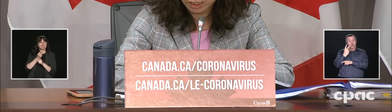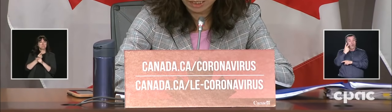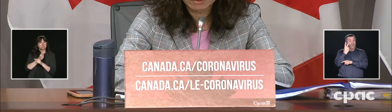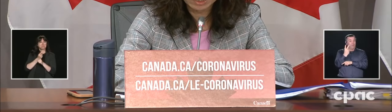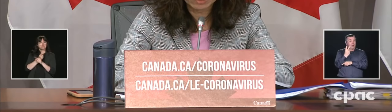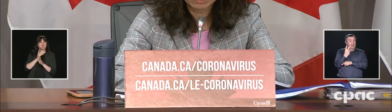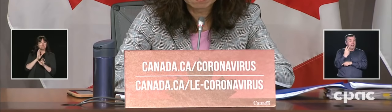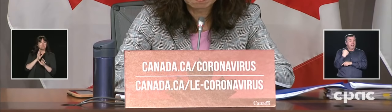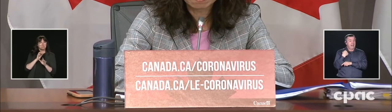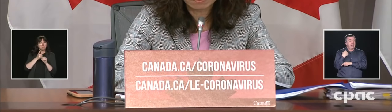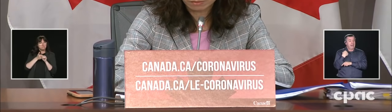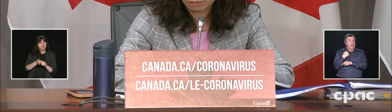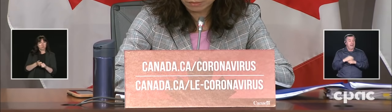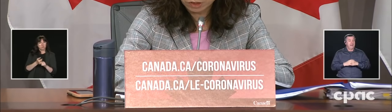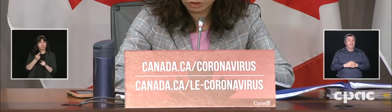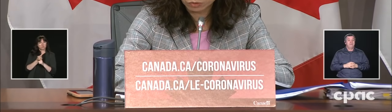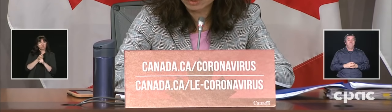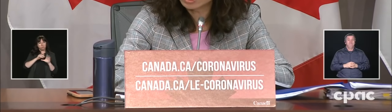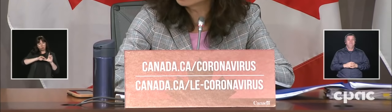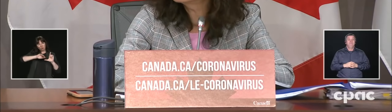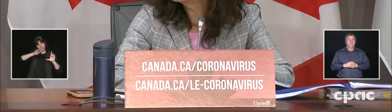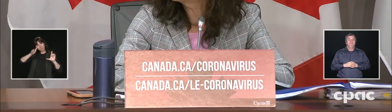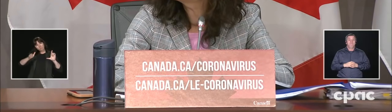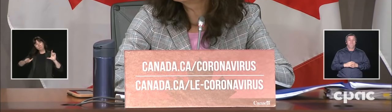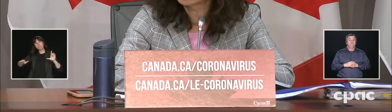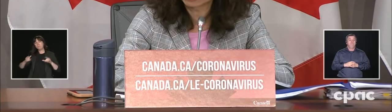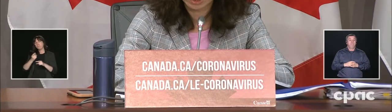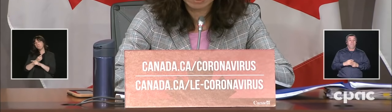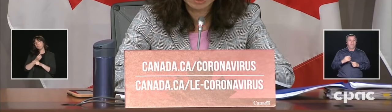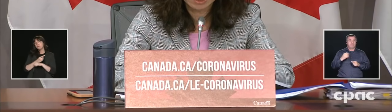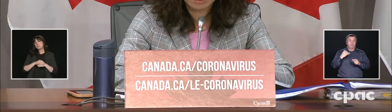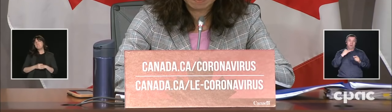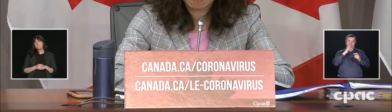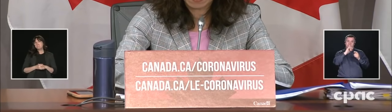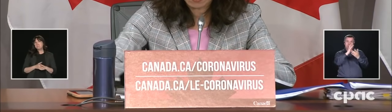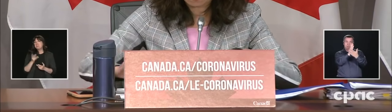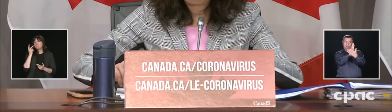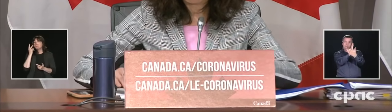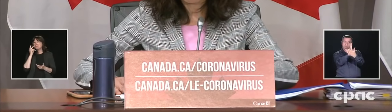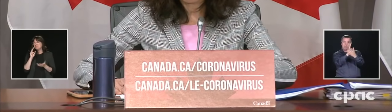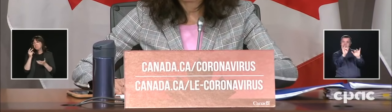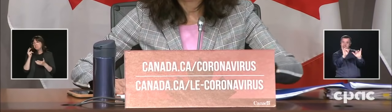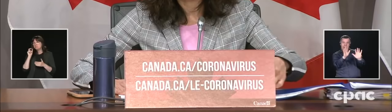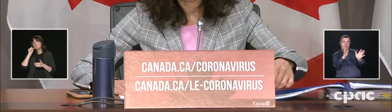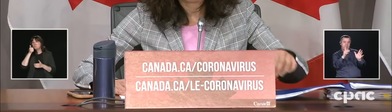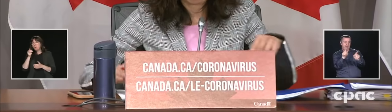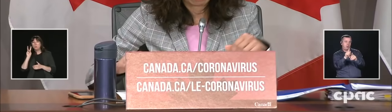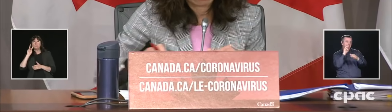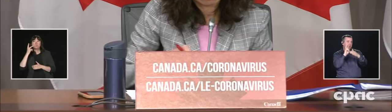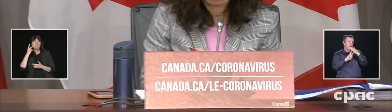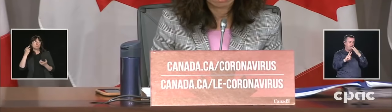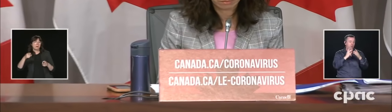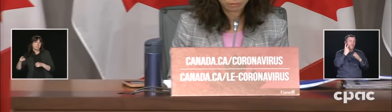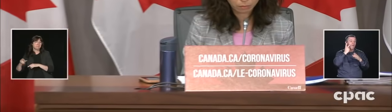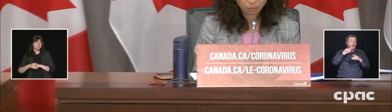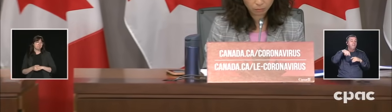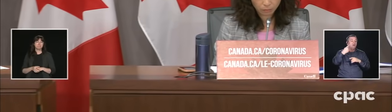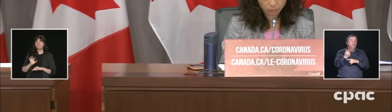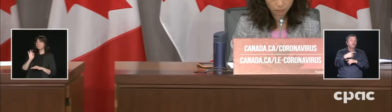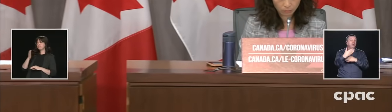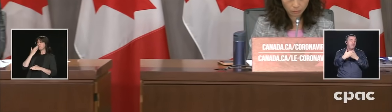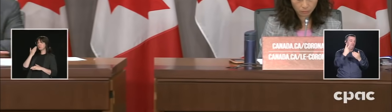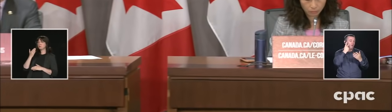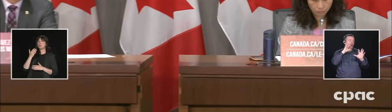and within that range. So we will see in the next few days what happens. Thank you, doctors. Now we will go in the room.